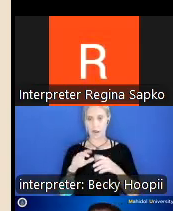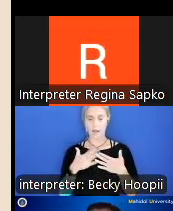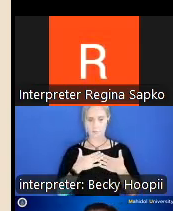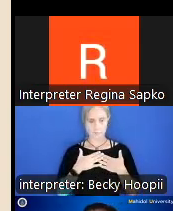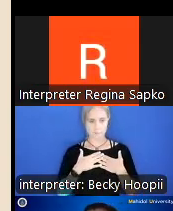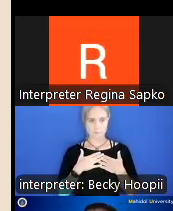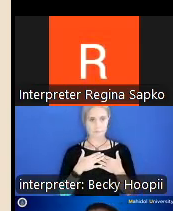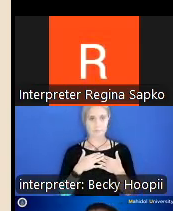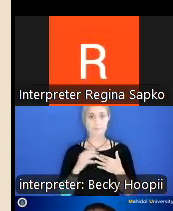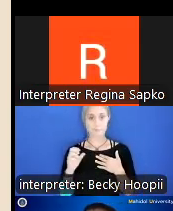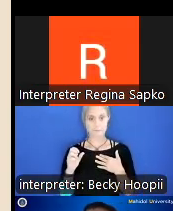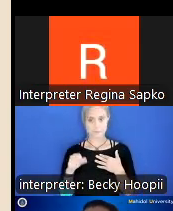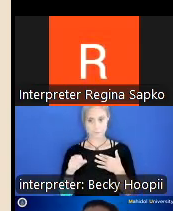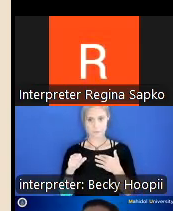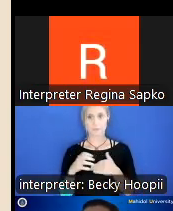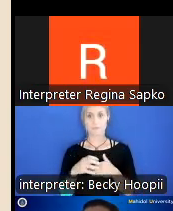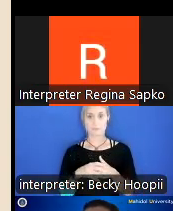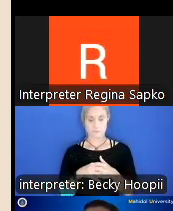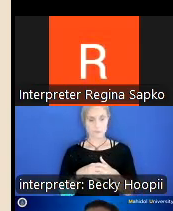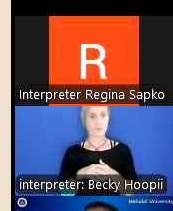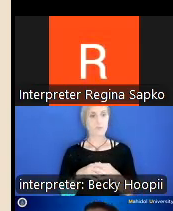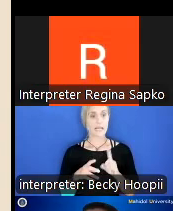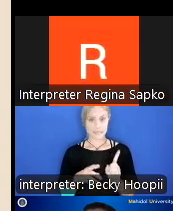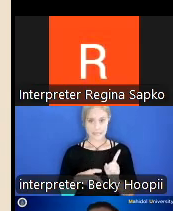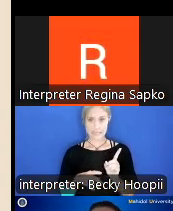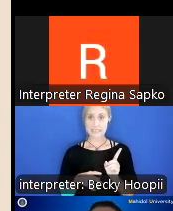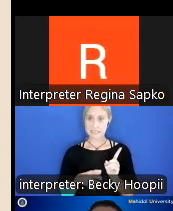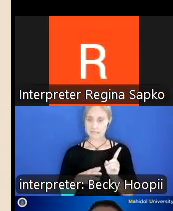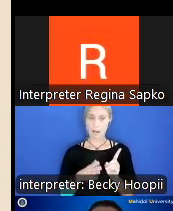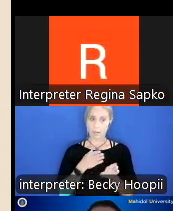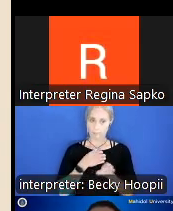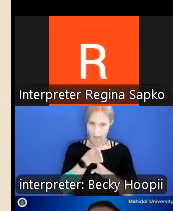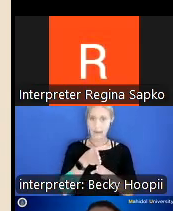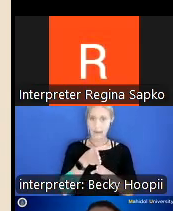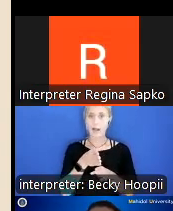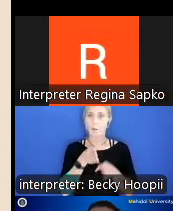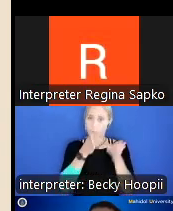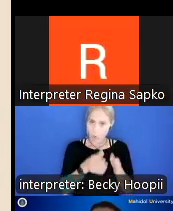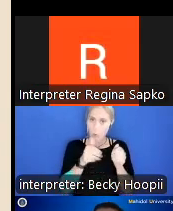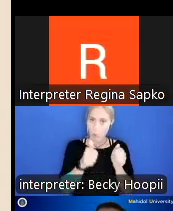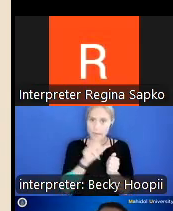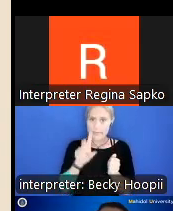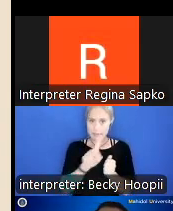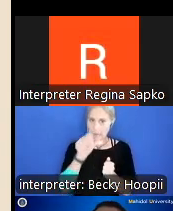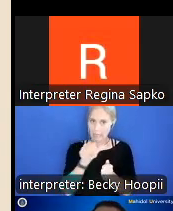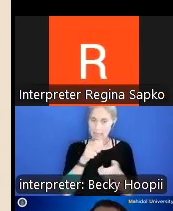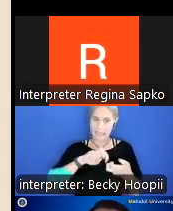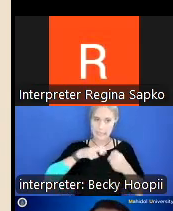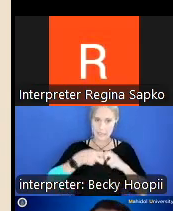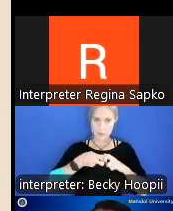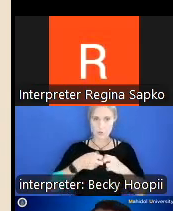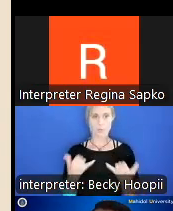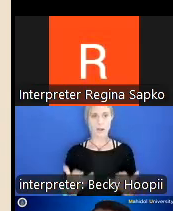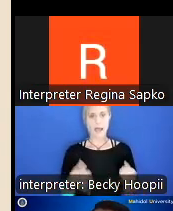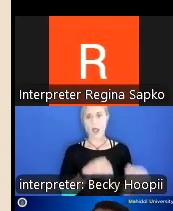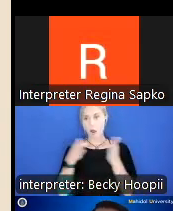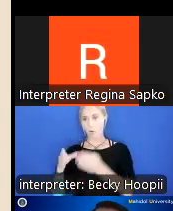yes, demand side is about the person with disability issue, and now I'm talking about supply side.